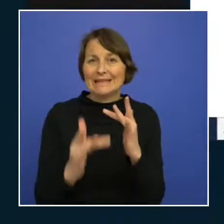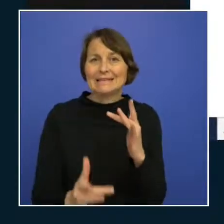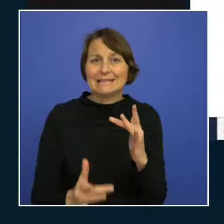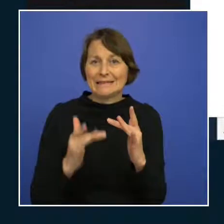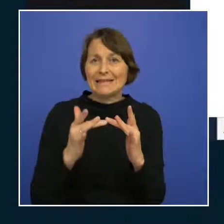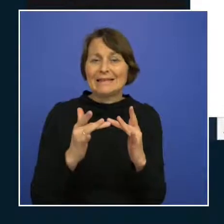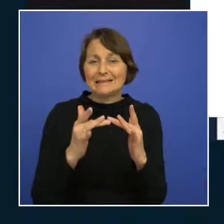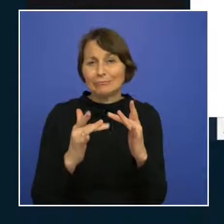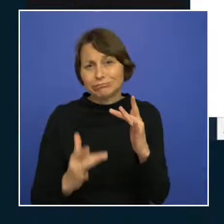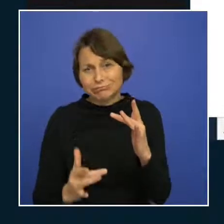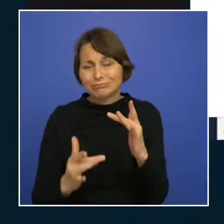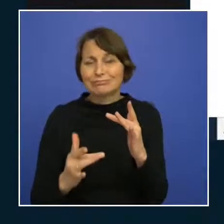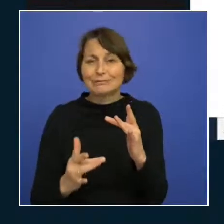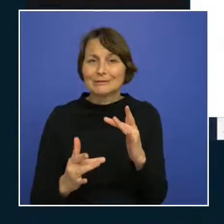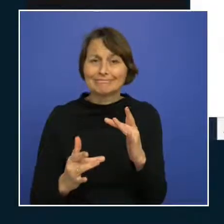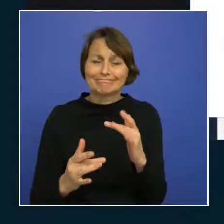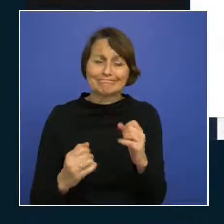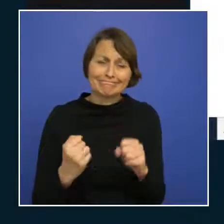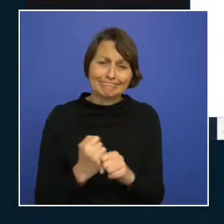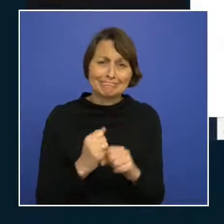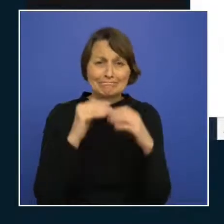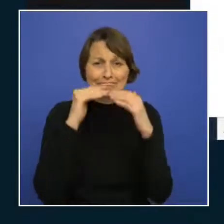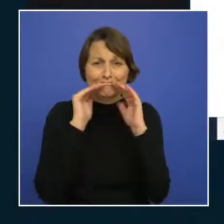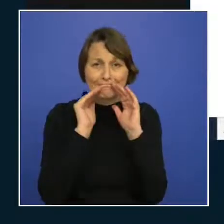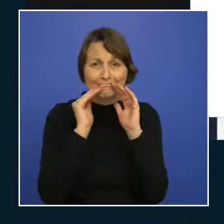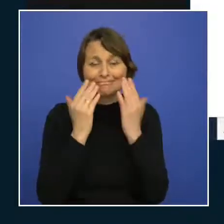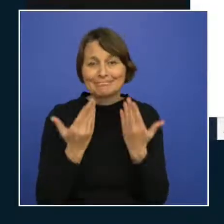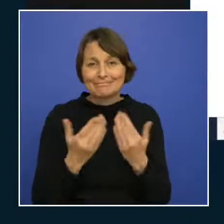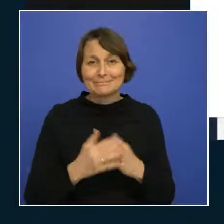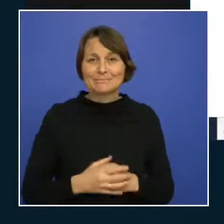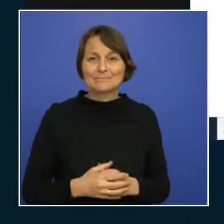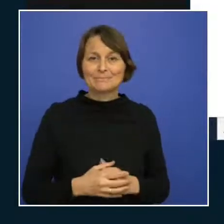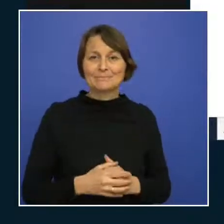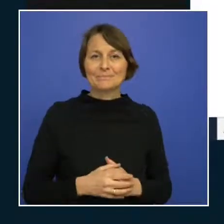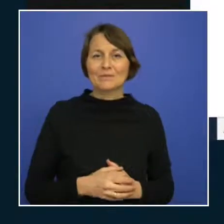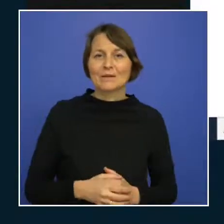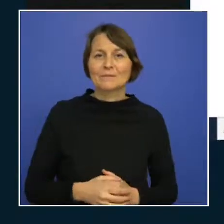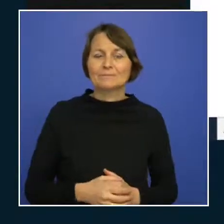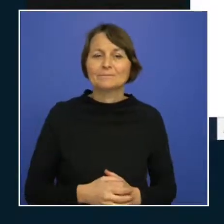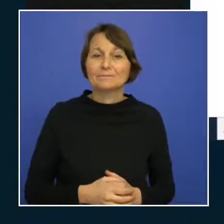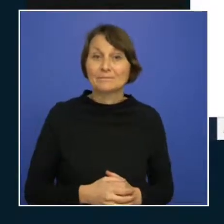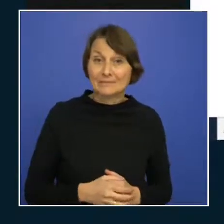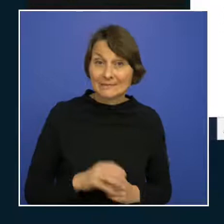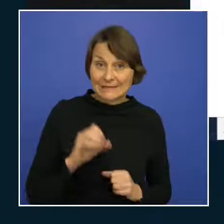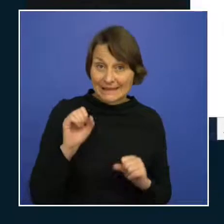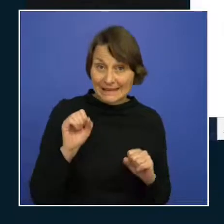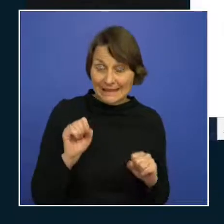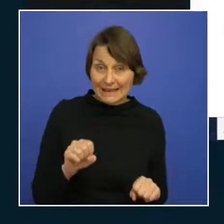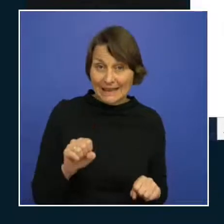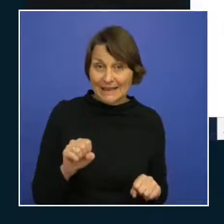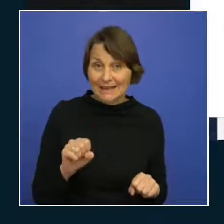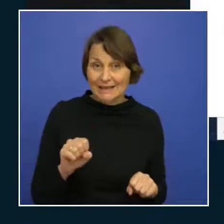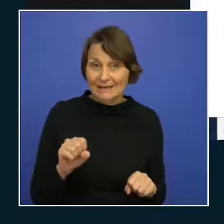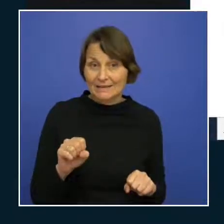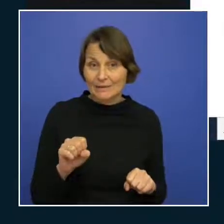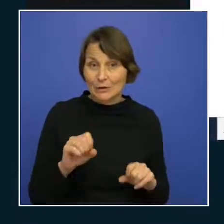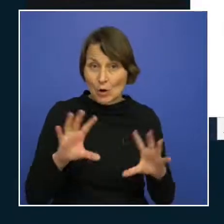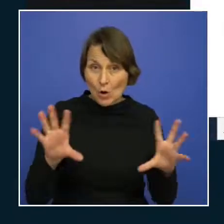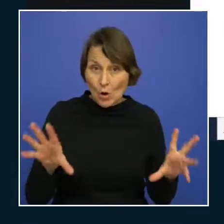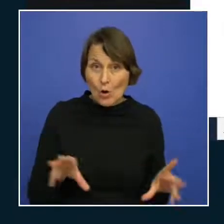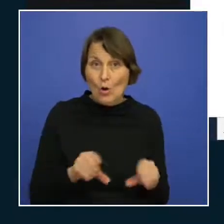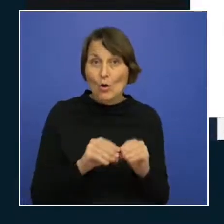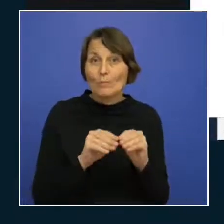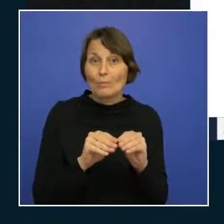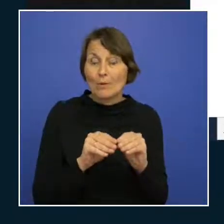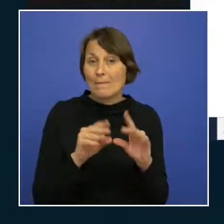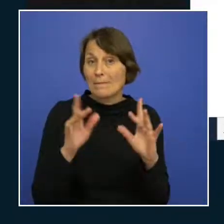of joy breaker here. Yeah. Can we just wrap up? Be in contact after